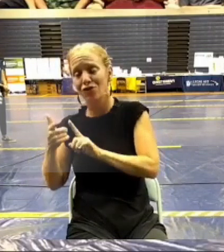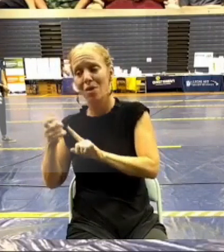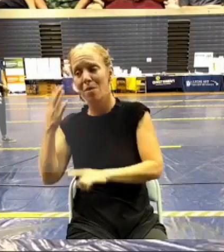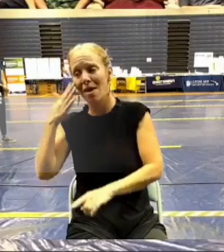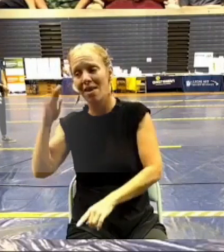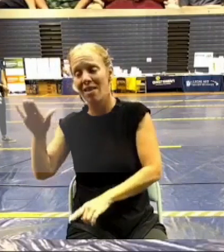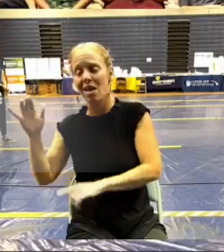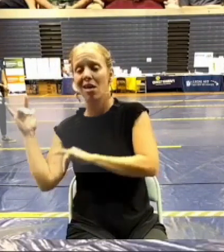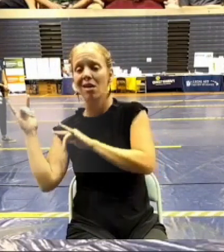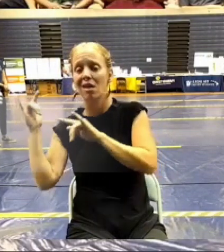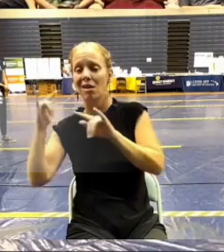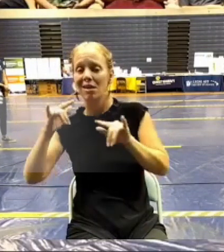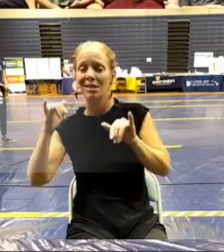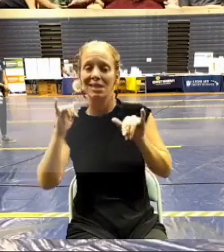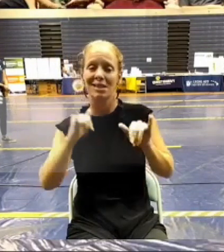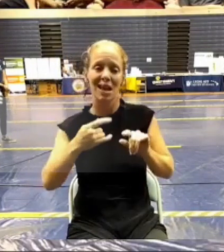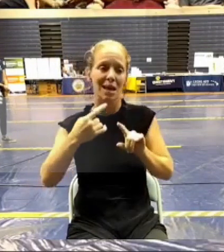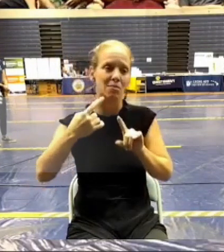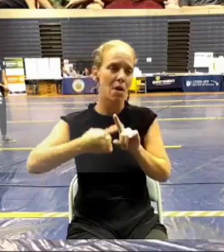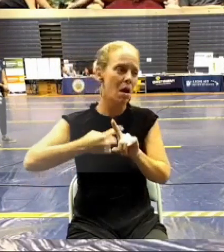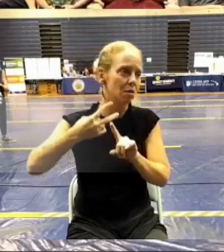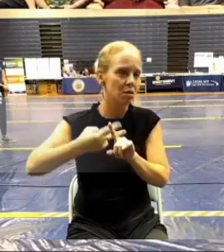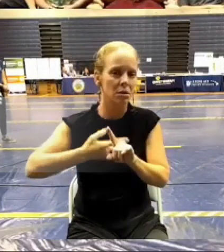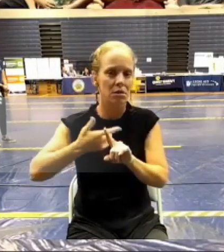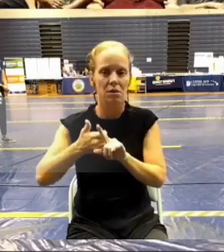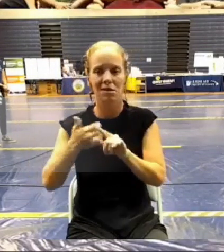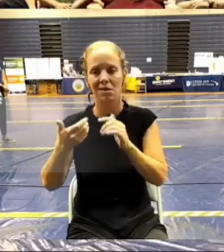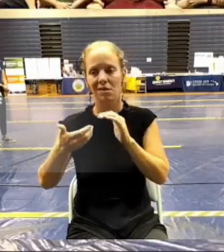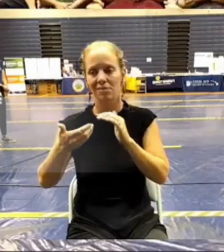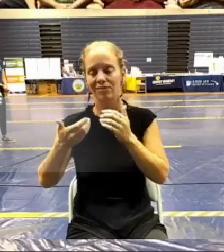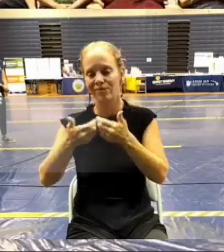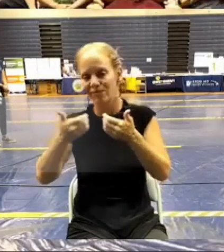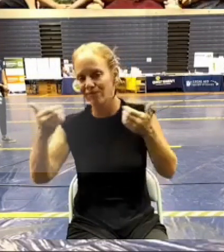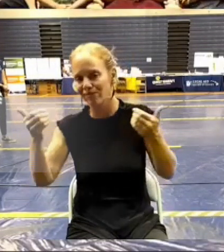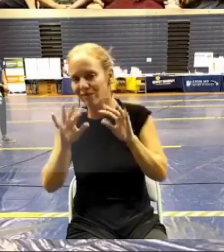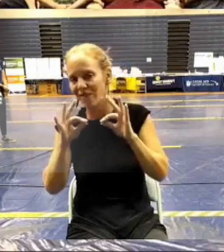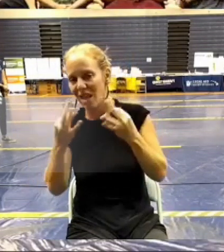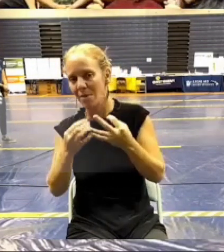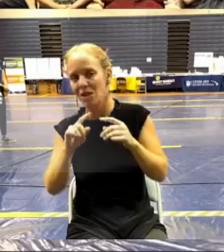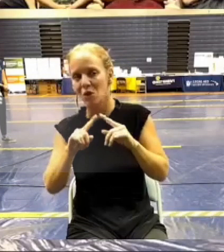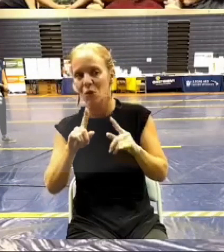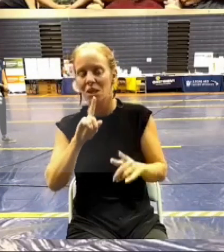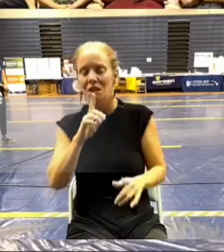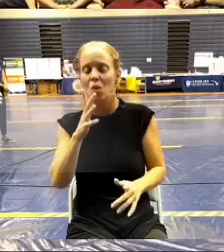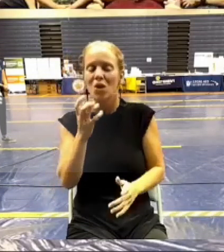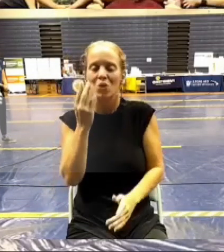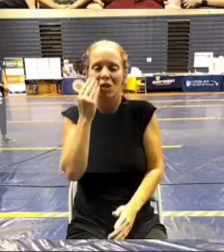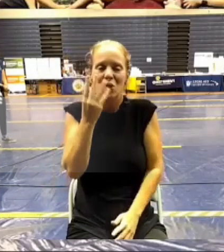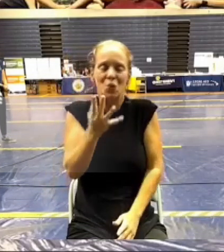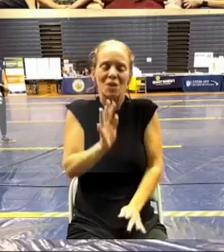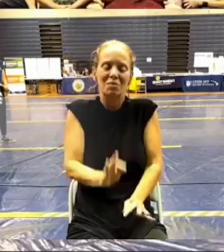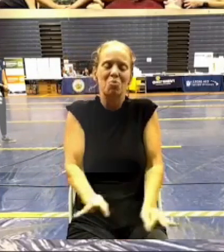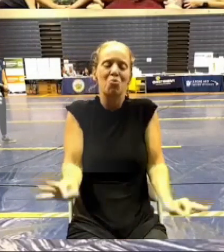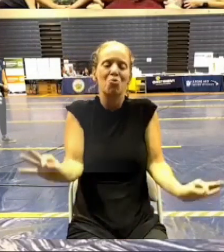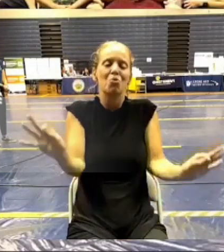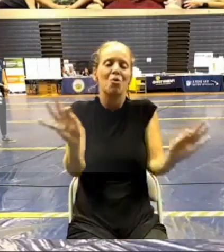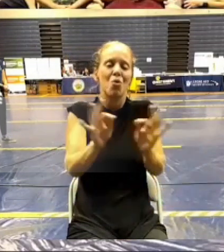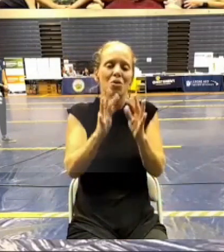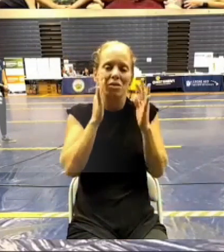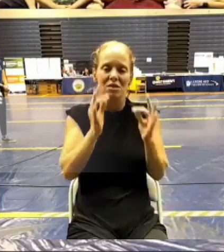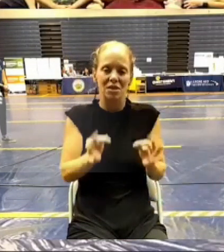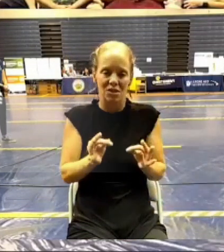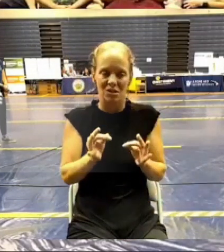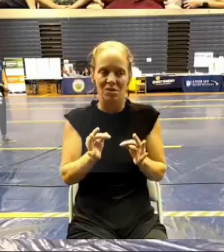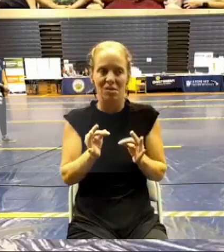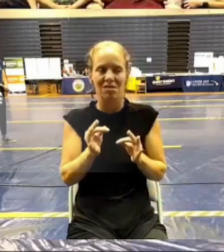family. I just want to express to you how important we take this decision.